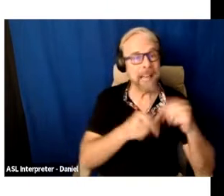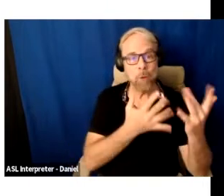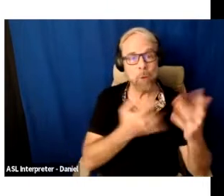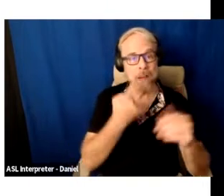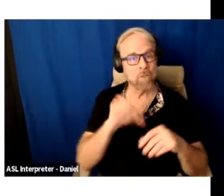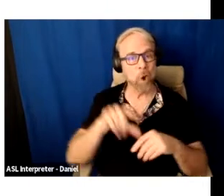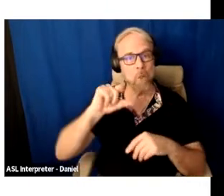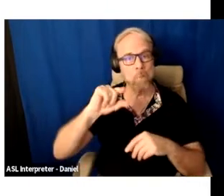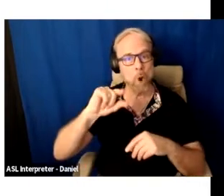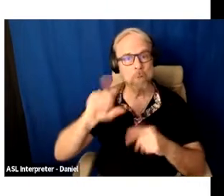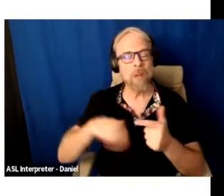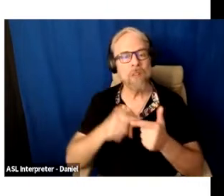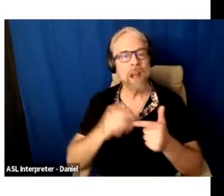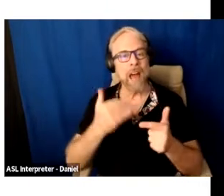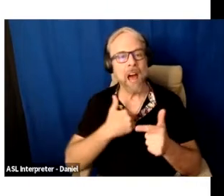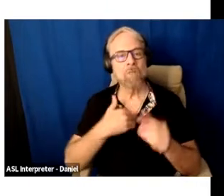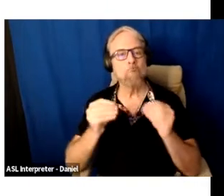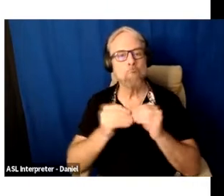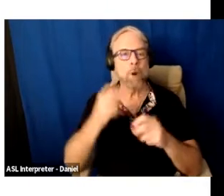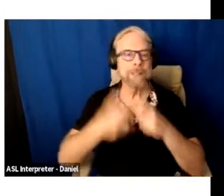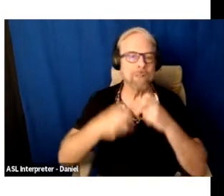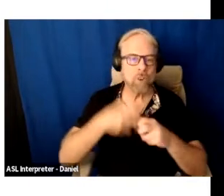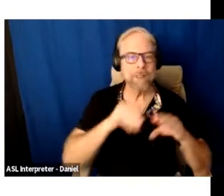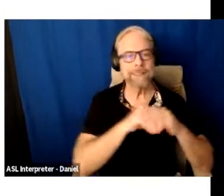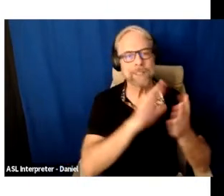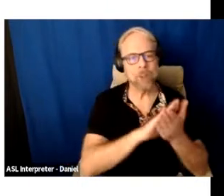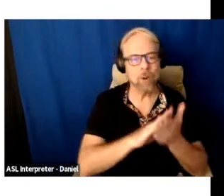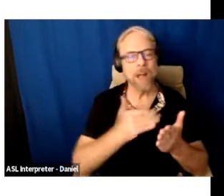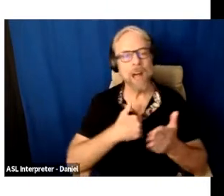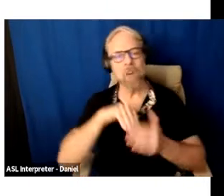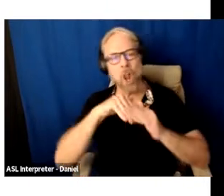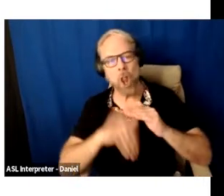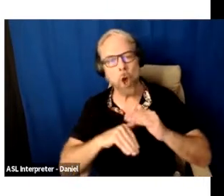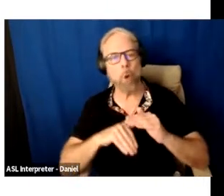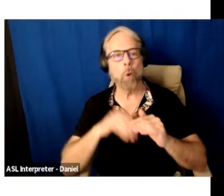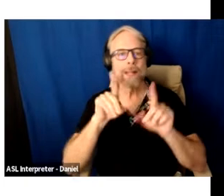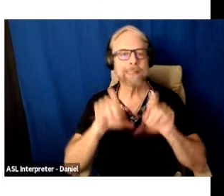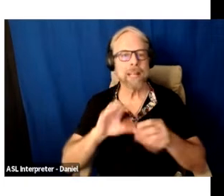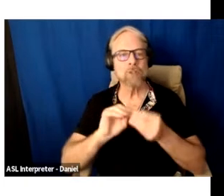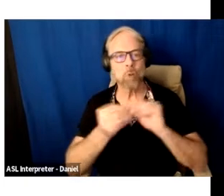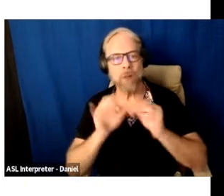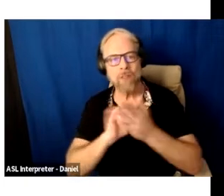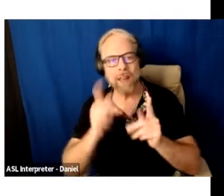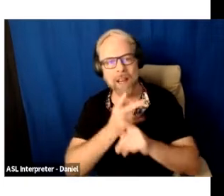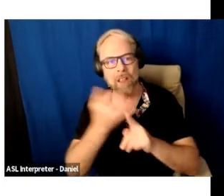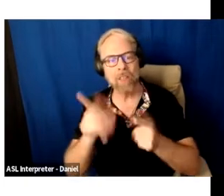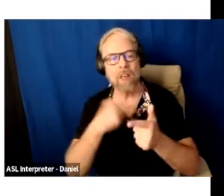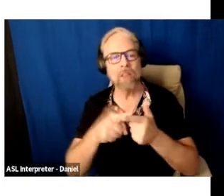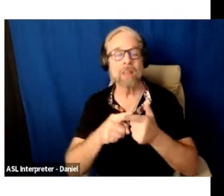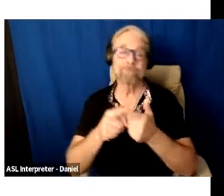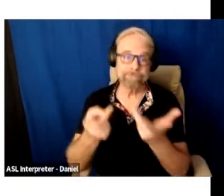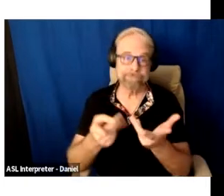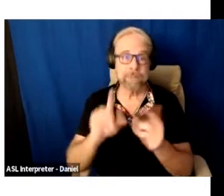marshmallow end up having more difficulty in school and having lower test scores and those kinds of things, often entering into the juvenile justice